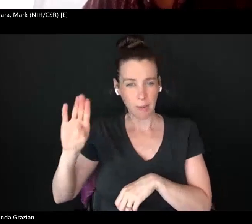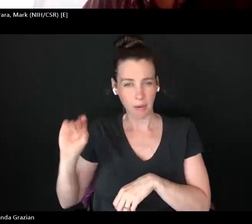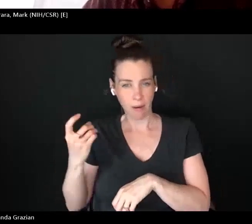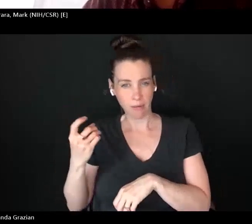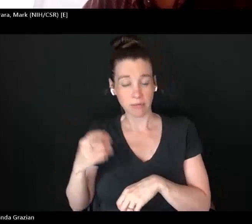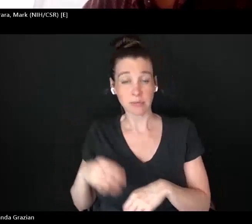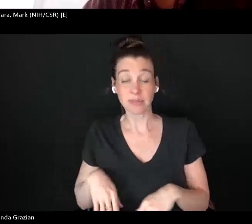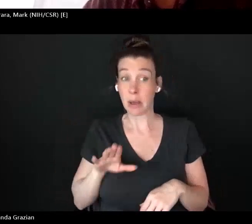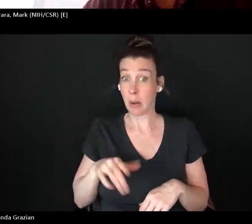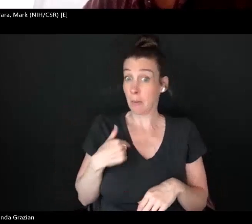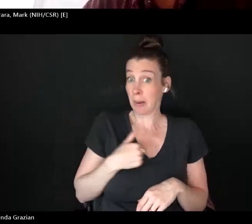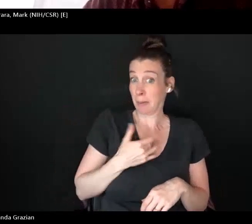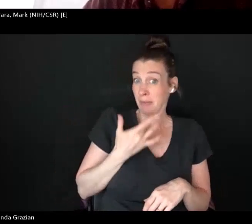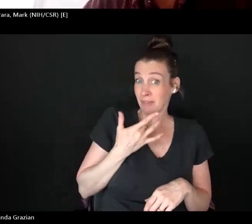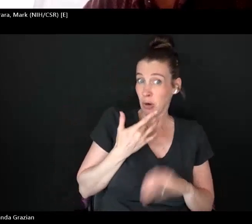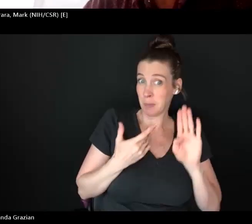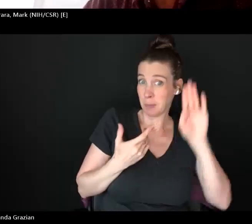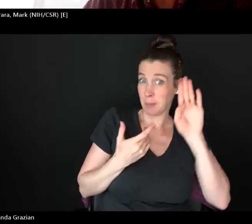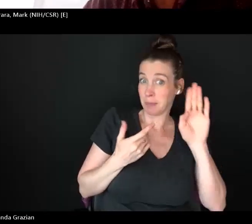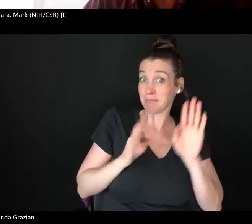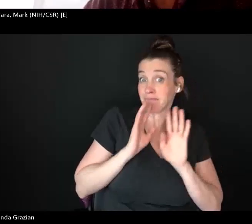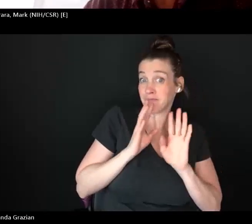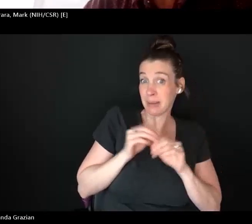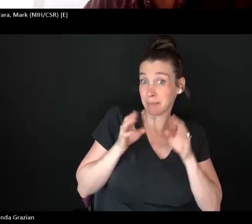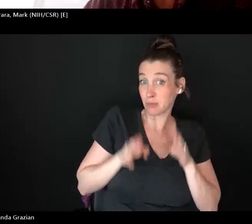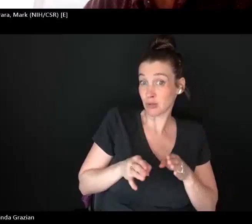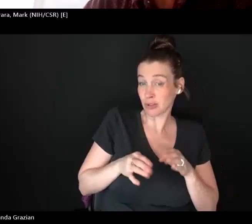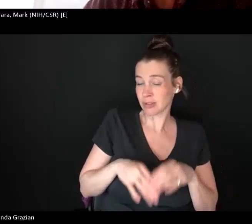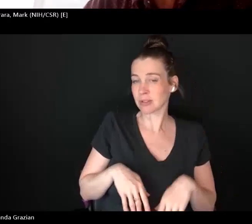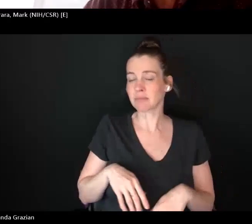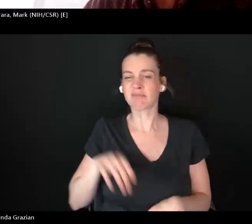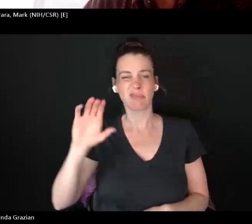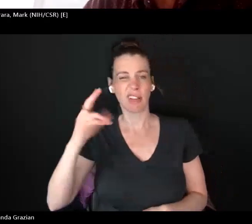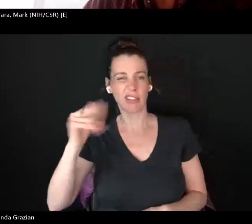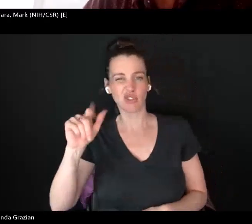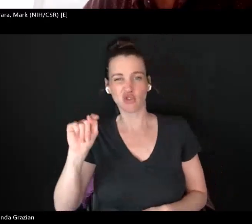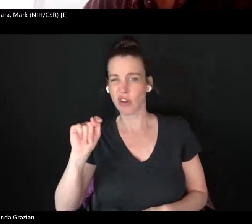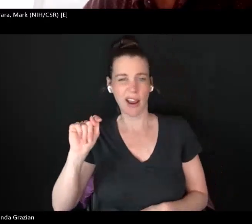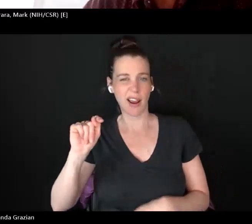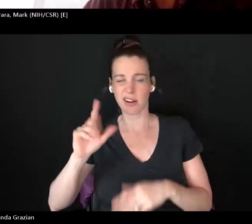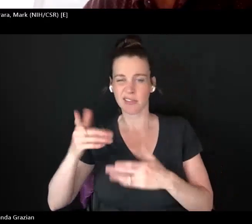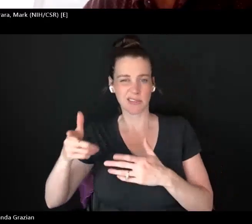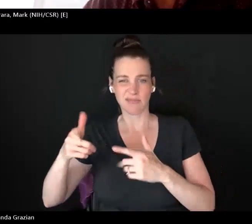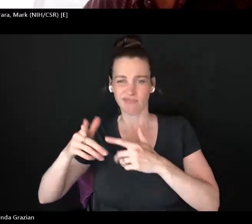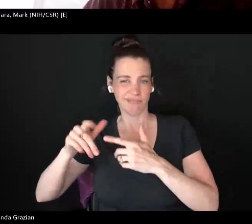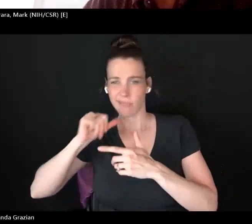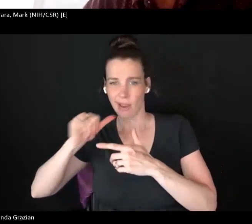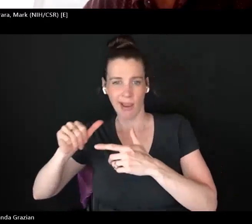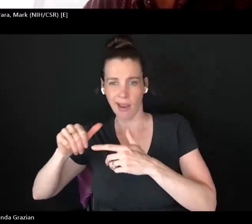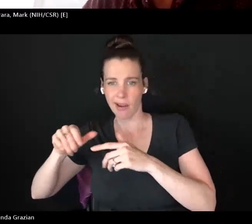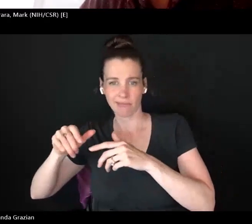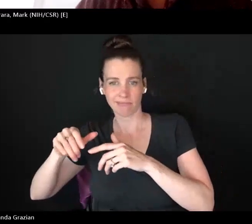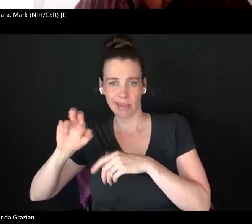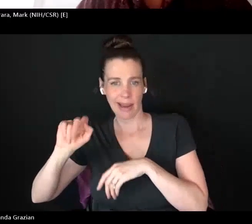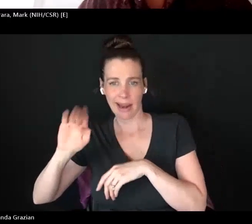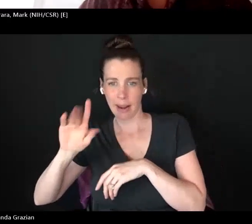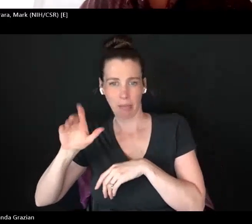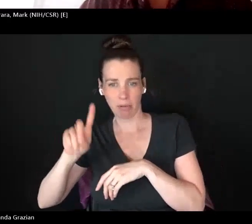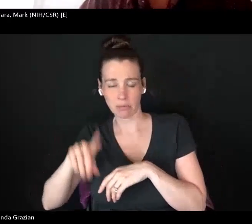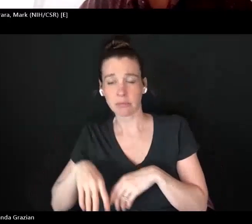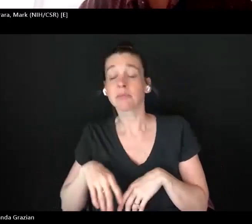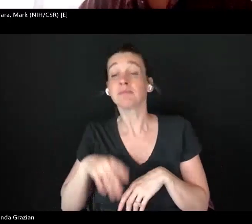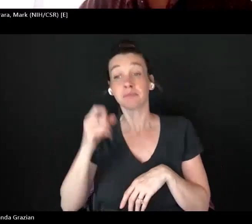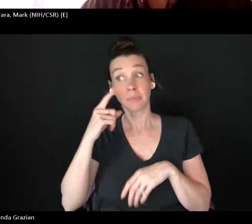life questions are encouraged. Chat is disabled for this webinar, and the slides and a recording of the